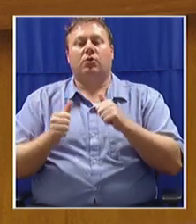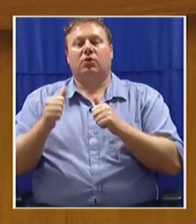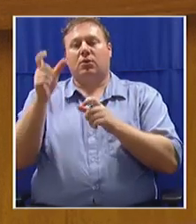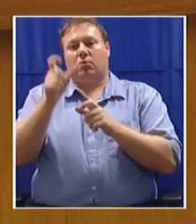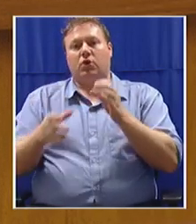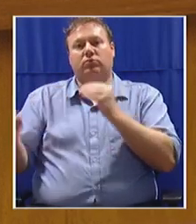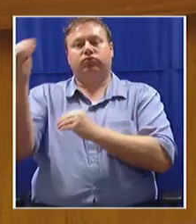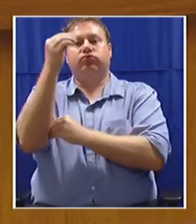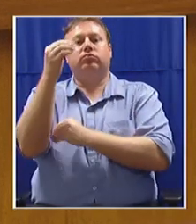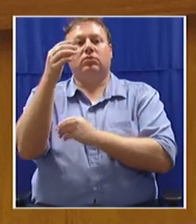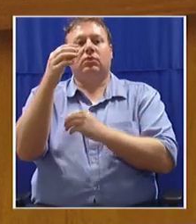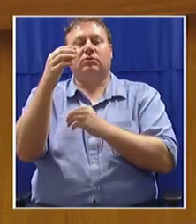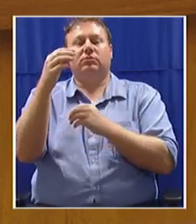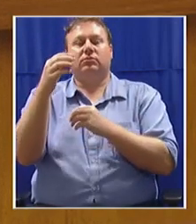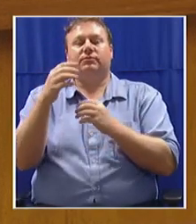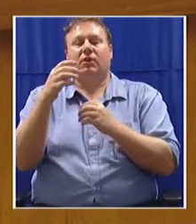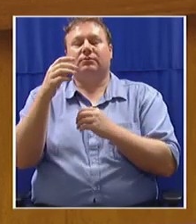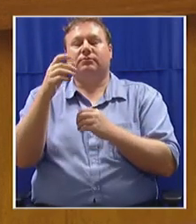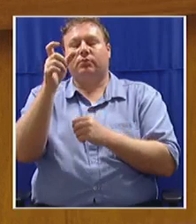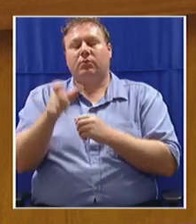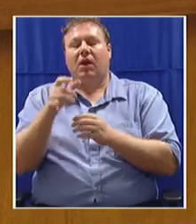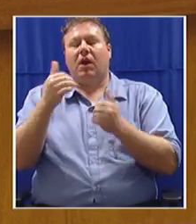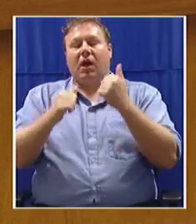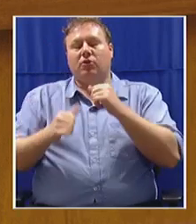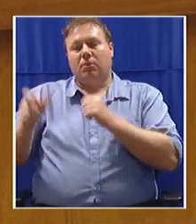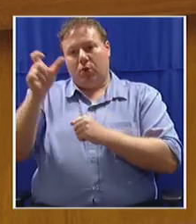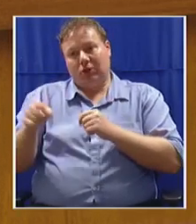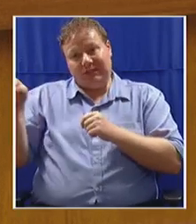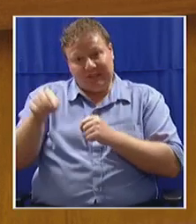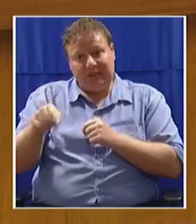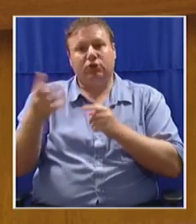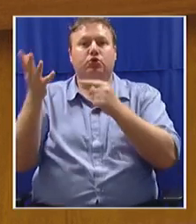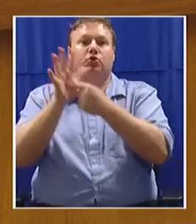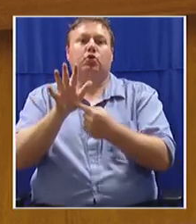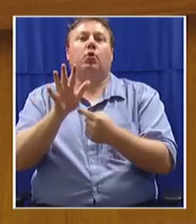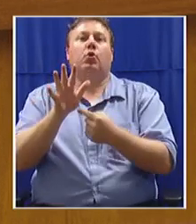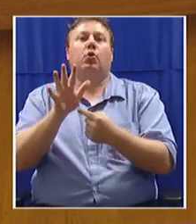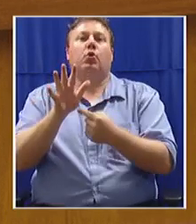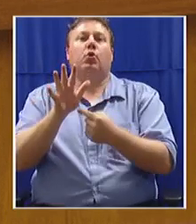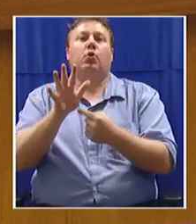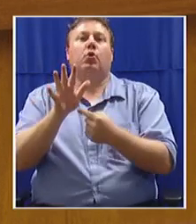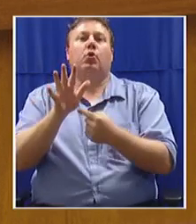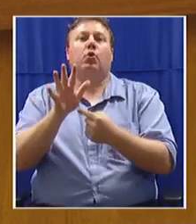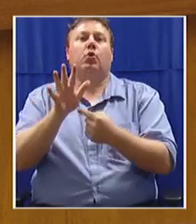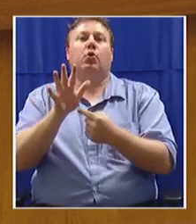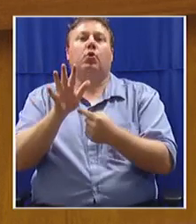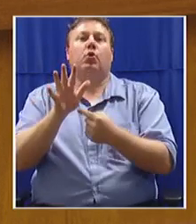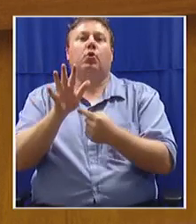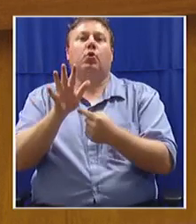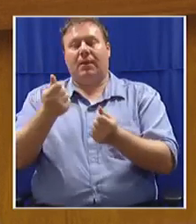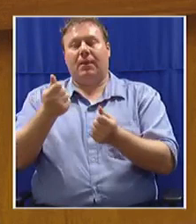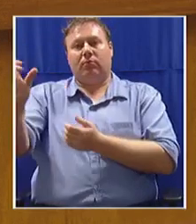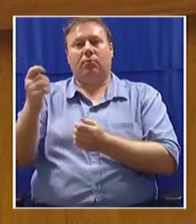is defined to include an independent candidate, to create and keep records of any monies